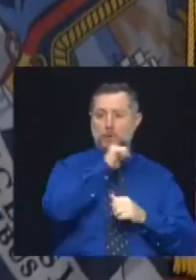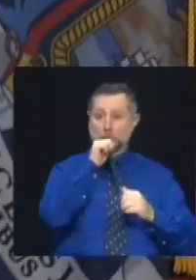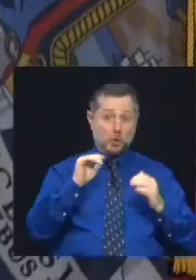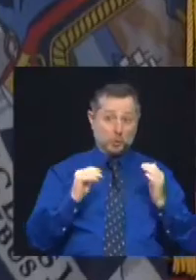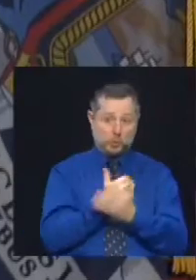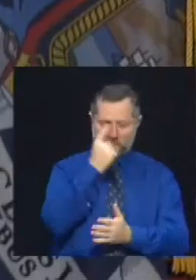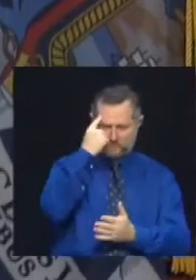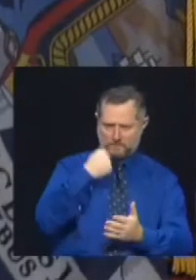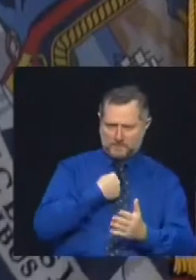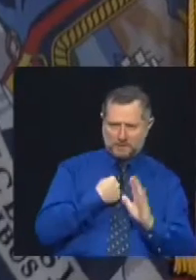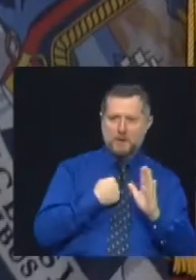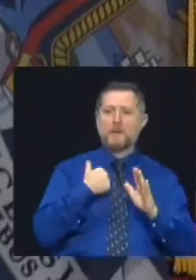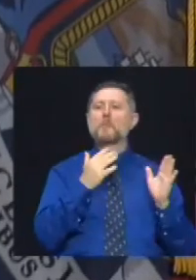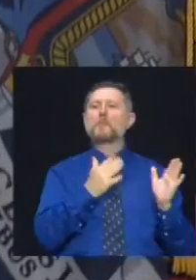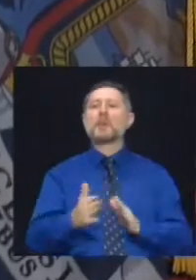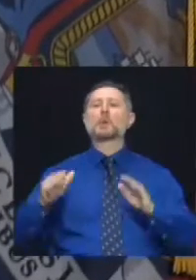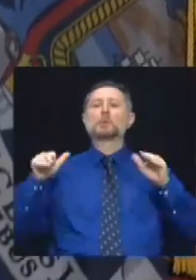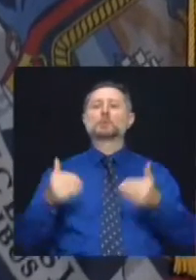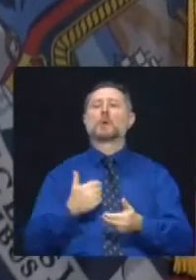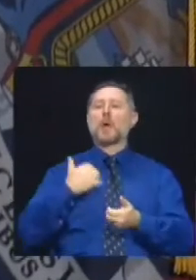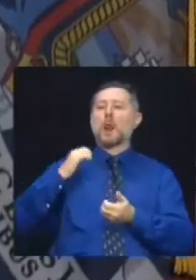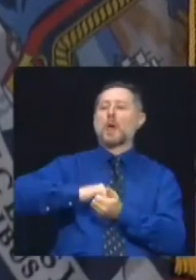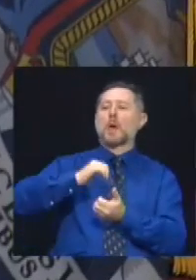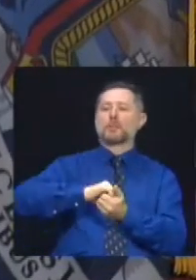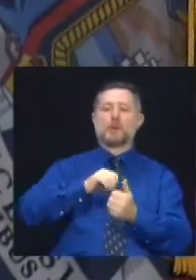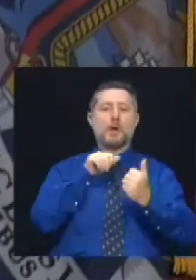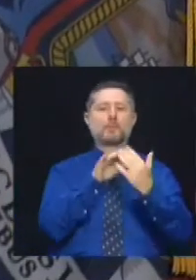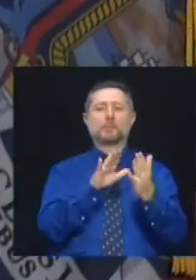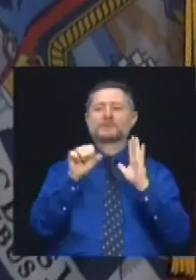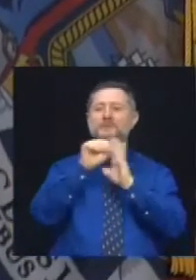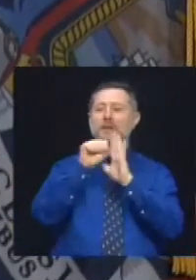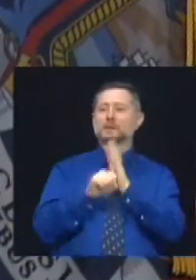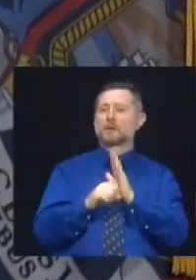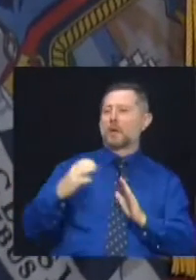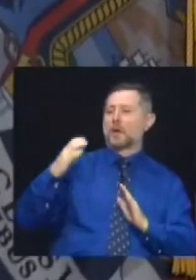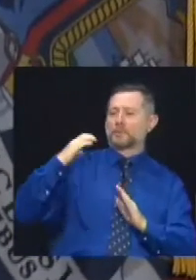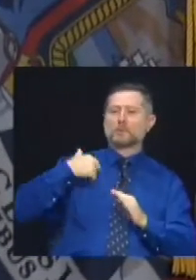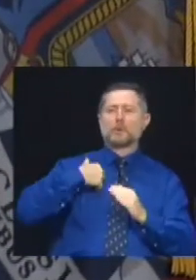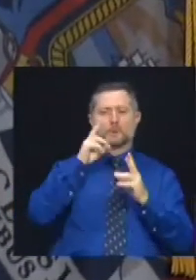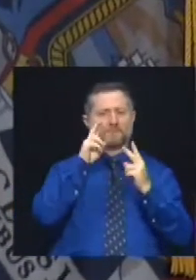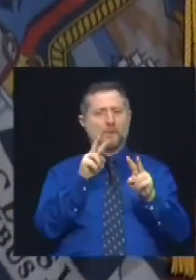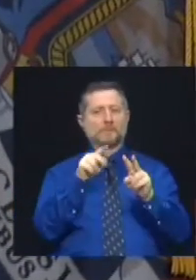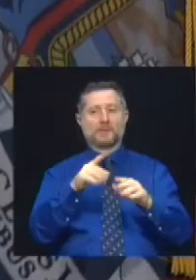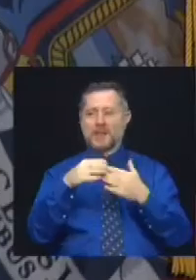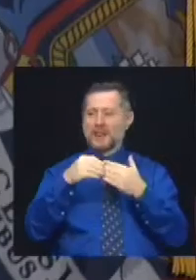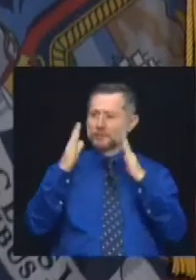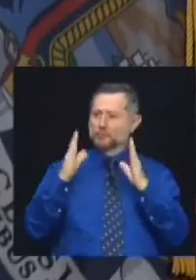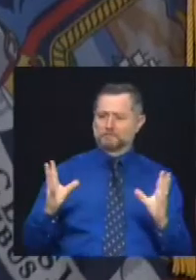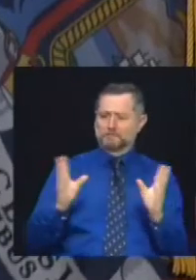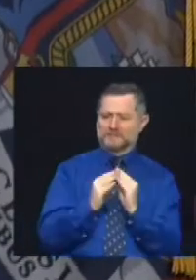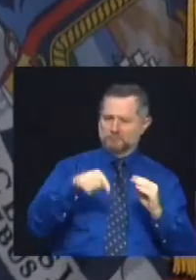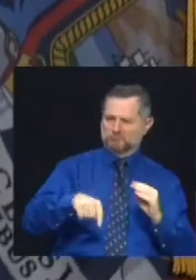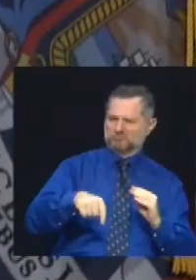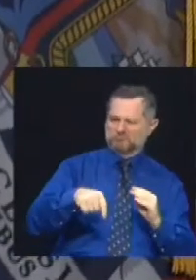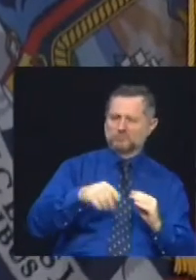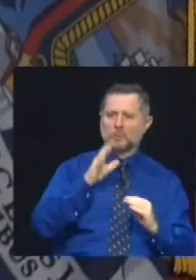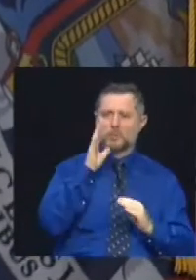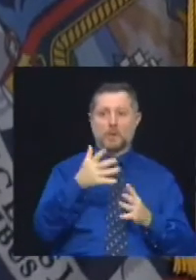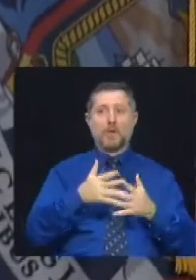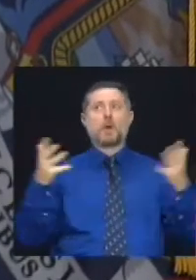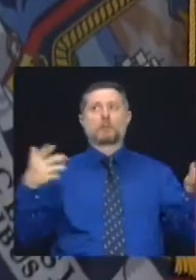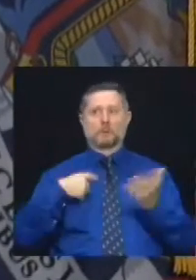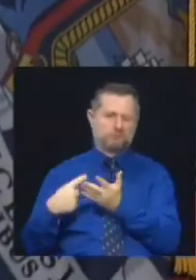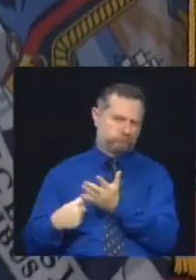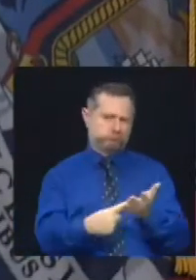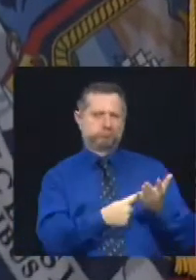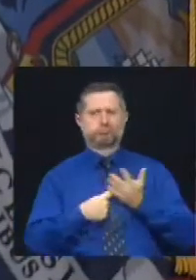to the state capitol. So I'll be heading to a meeting very shortly with our leaders here. We have much to discuss. We'll be reporting on that afterward. But at this time,